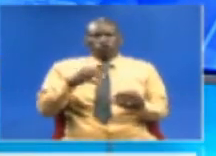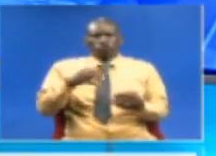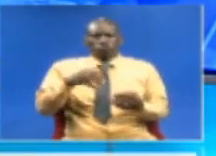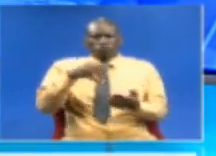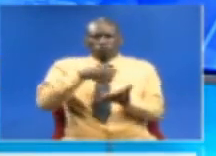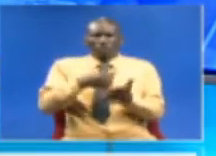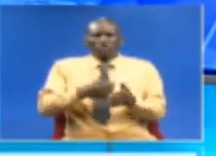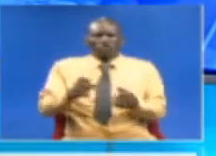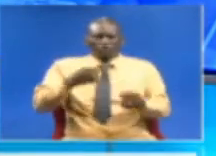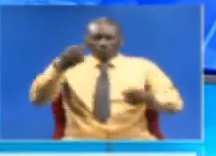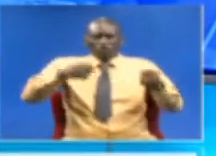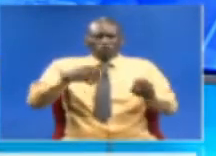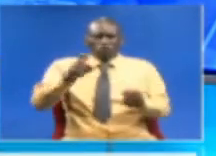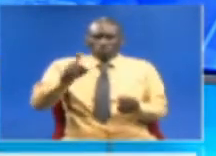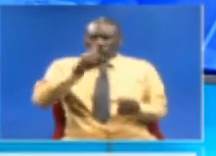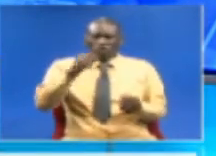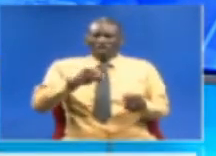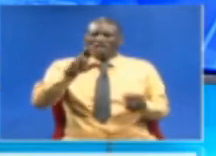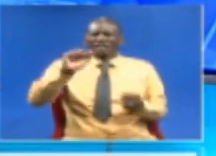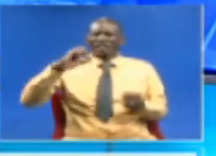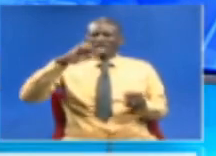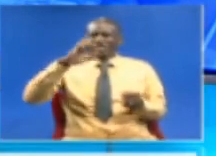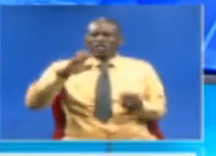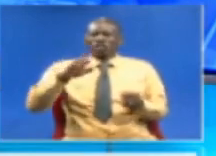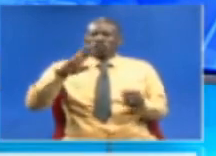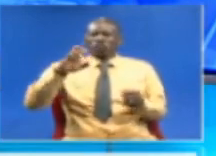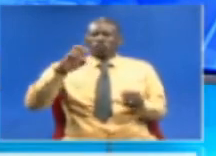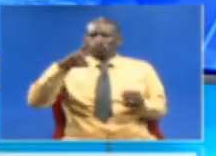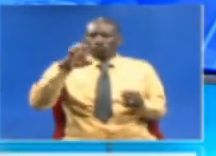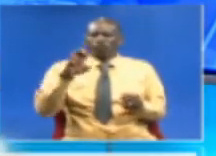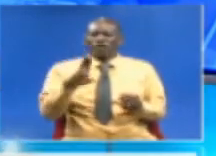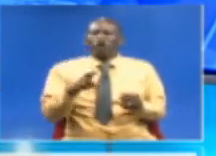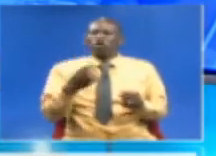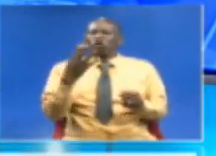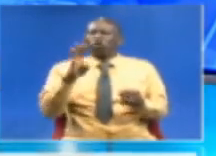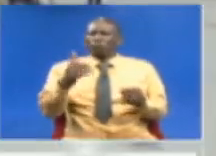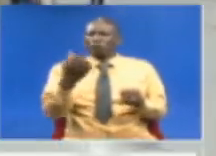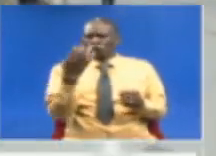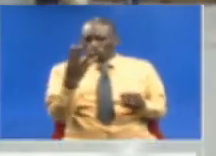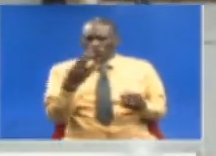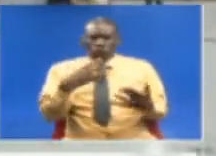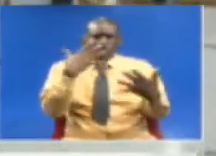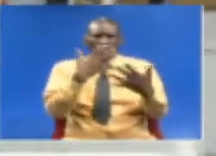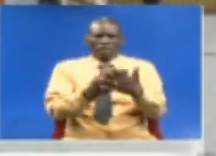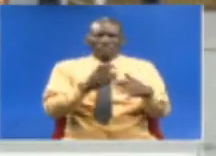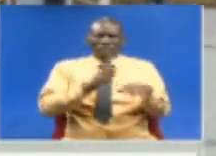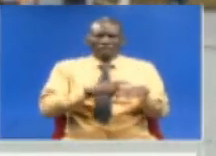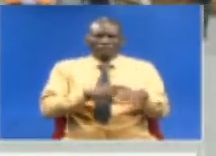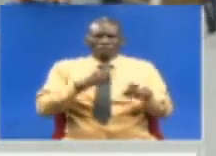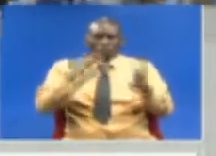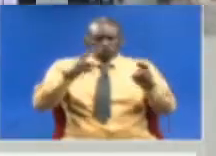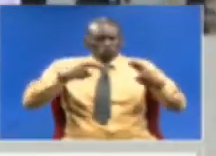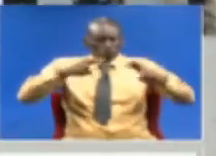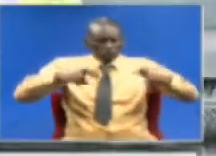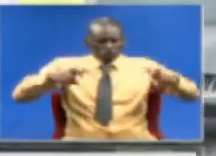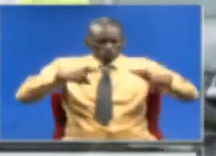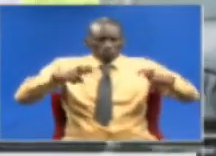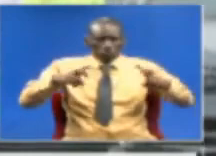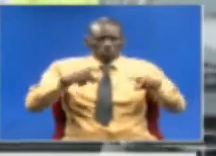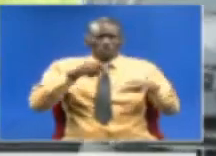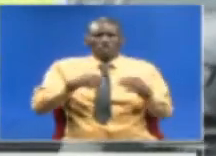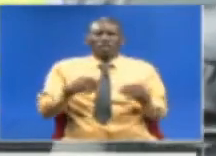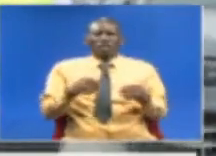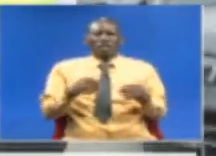in question, a Range Rover HSC 4x4 model, was apprehended during a routine inspection at the